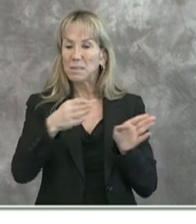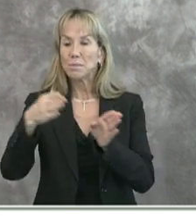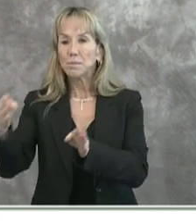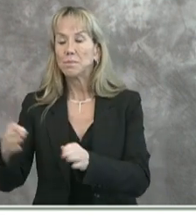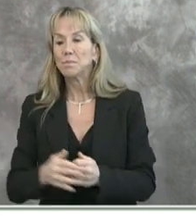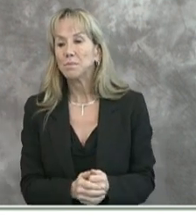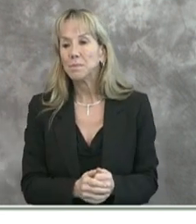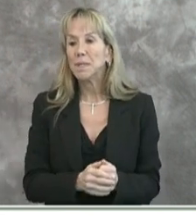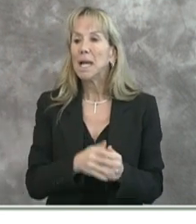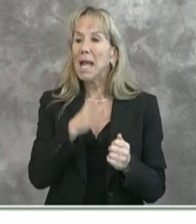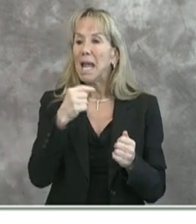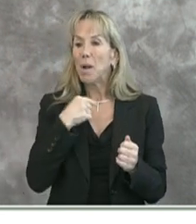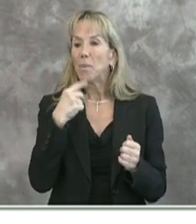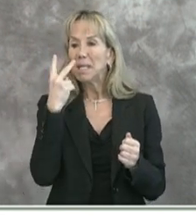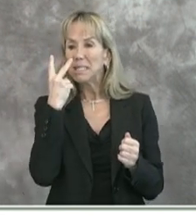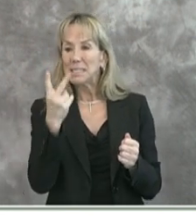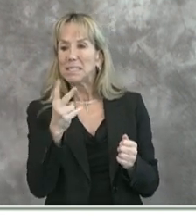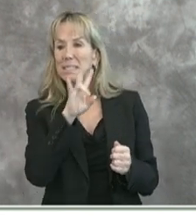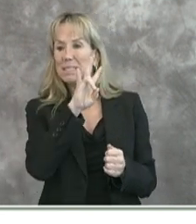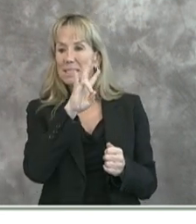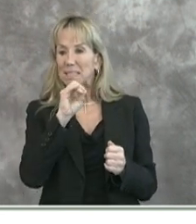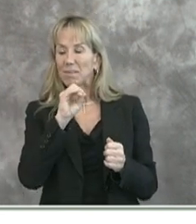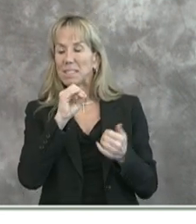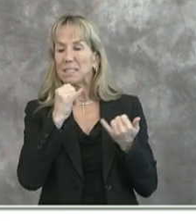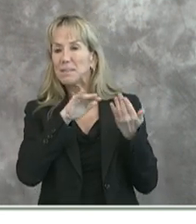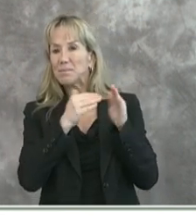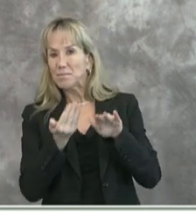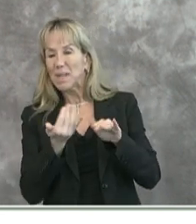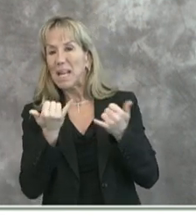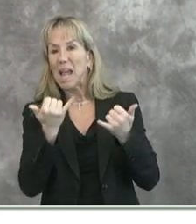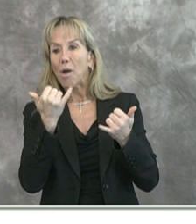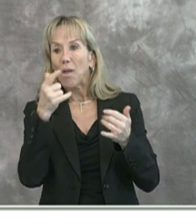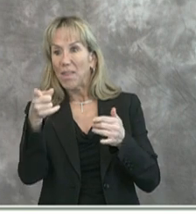life, which has that statistic at doubling every 7